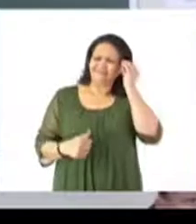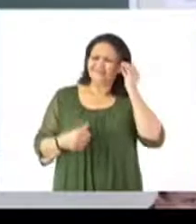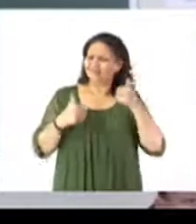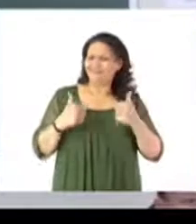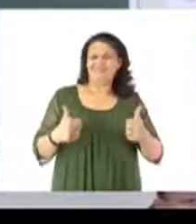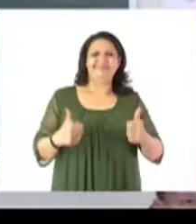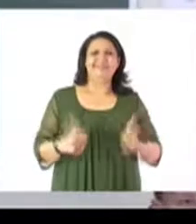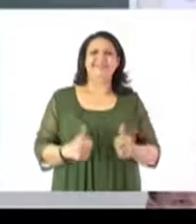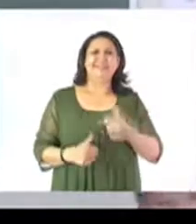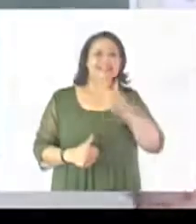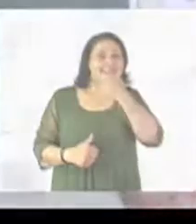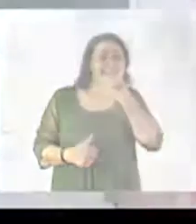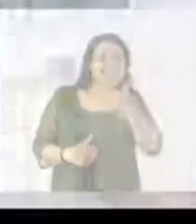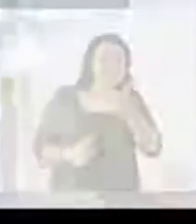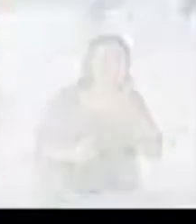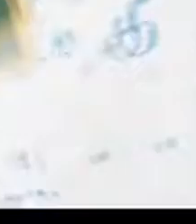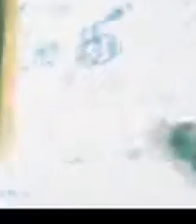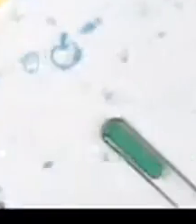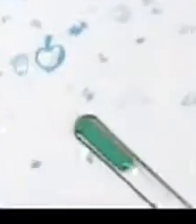Thank you.